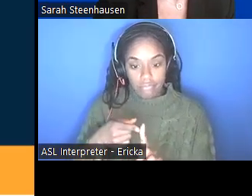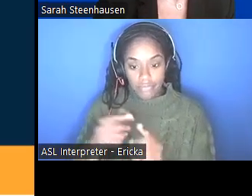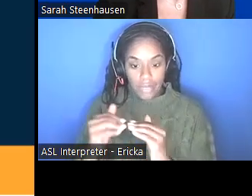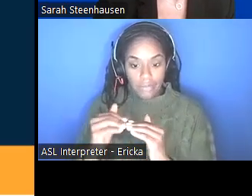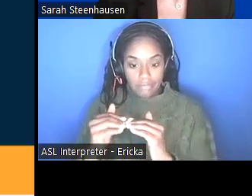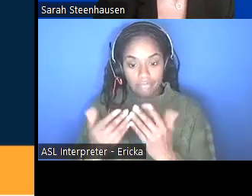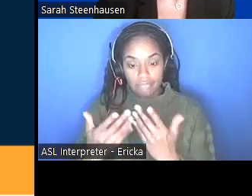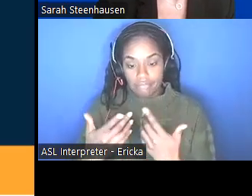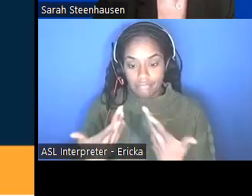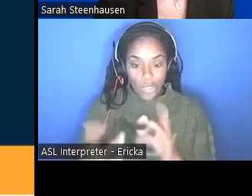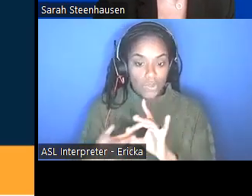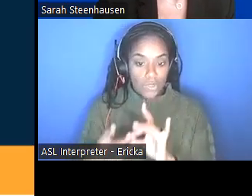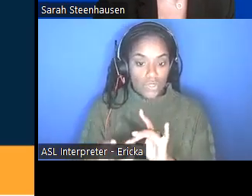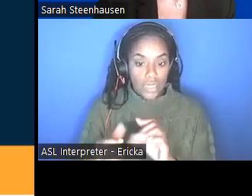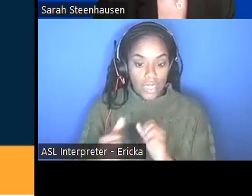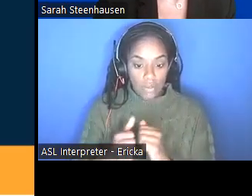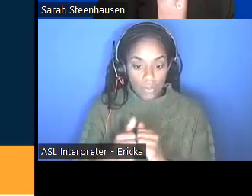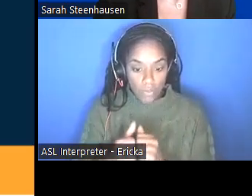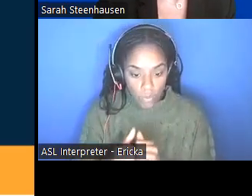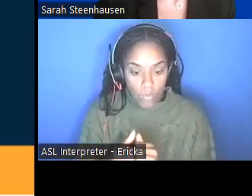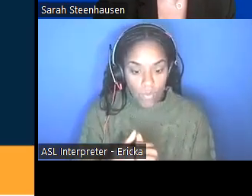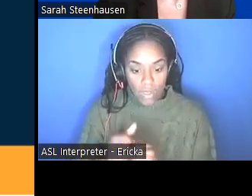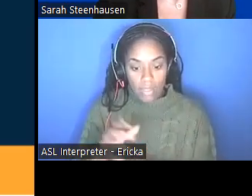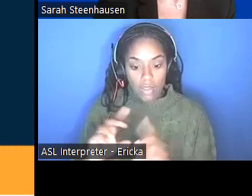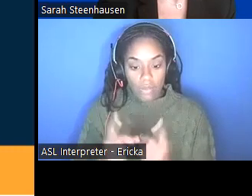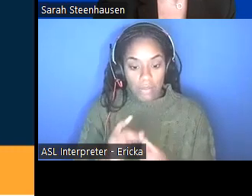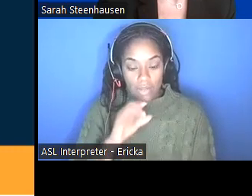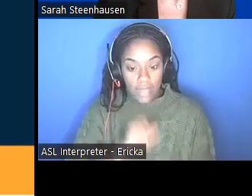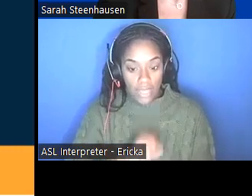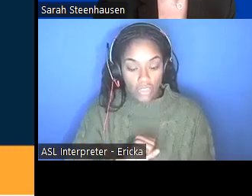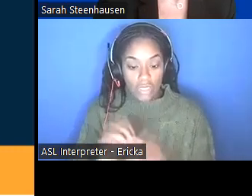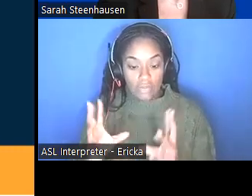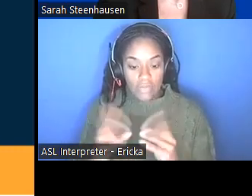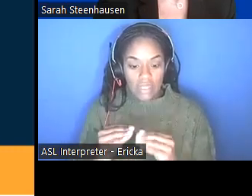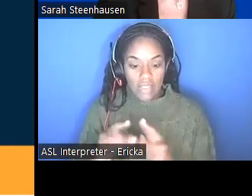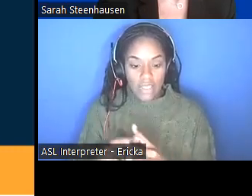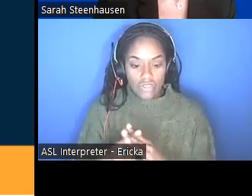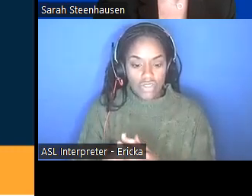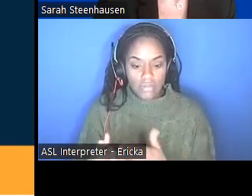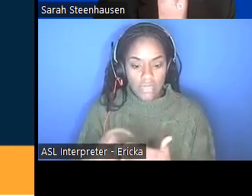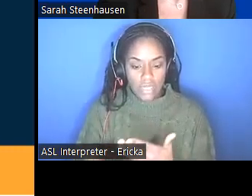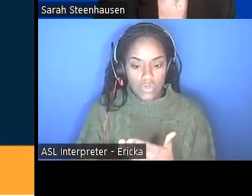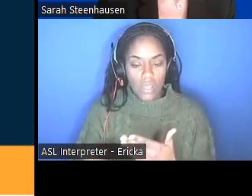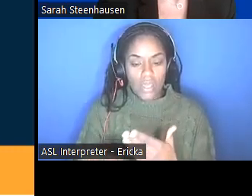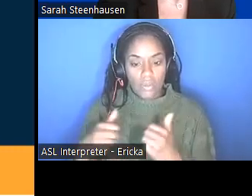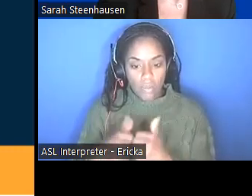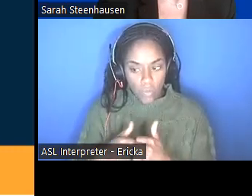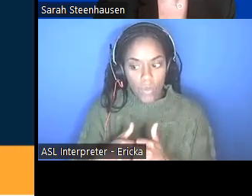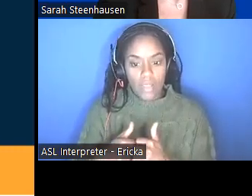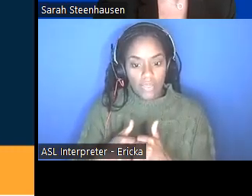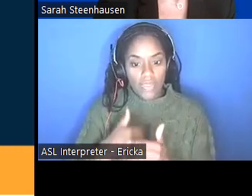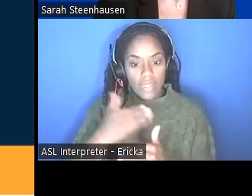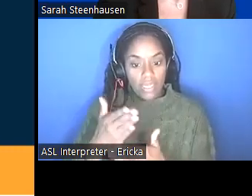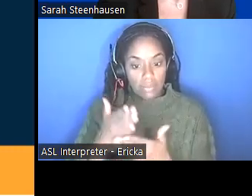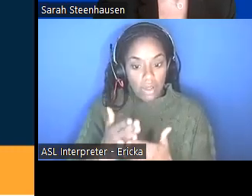resume. They start off the year next week with our next series. The Aging and